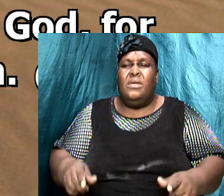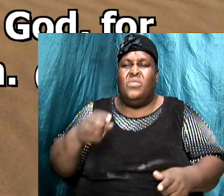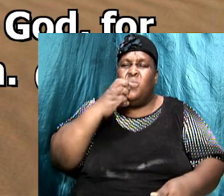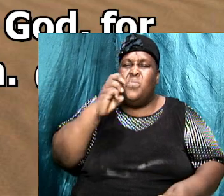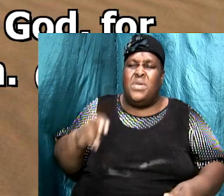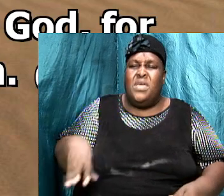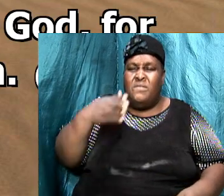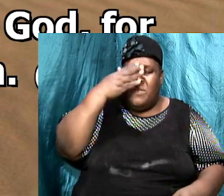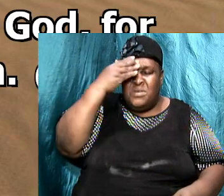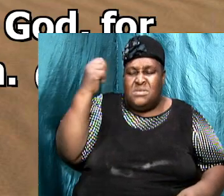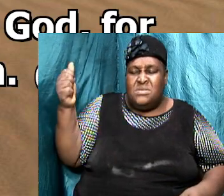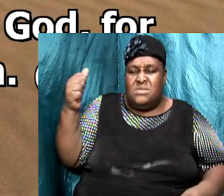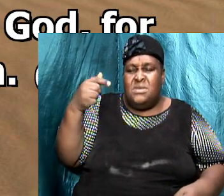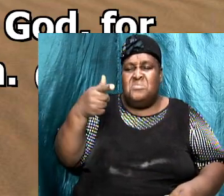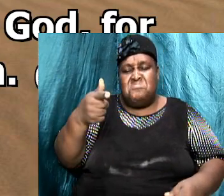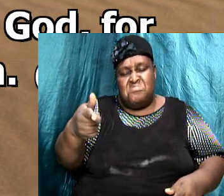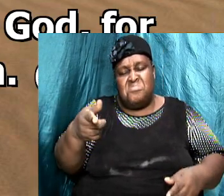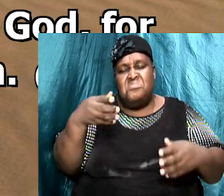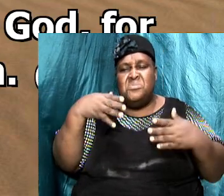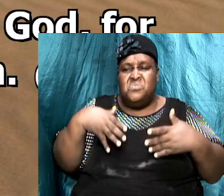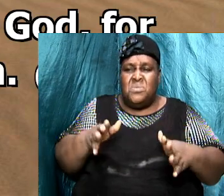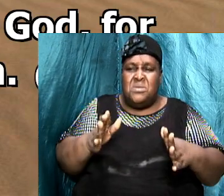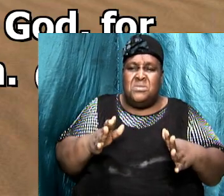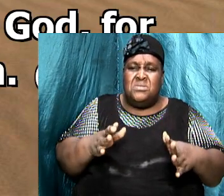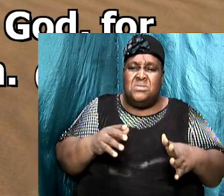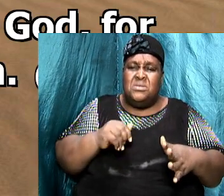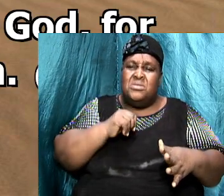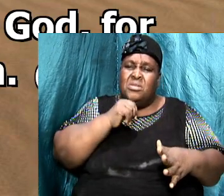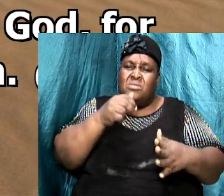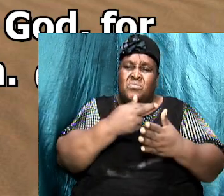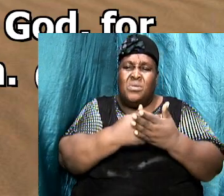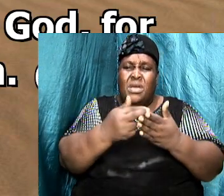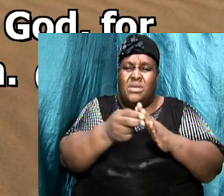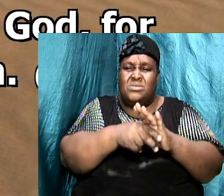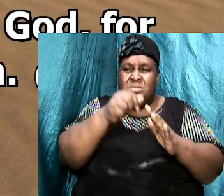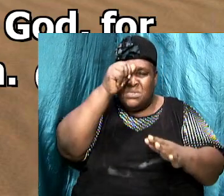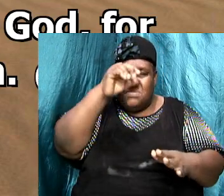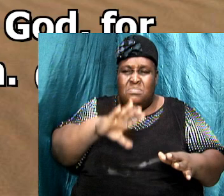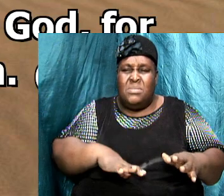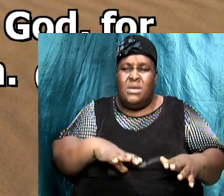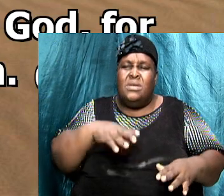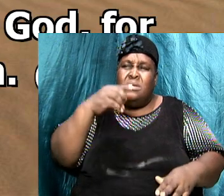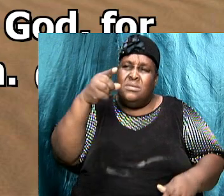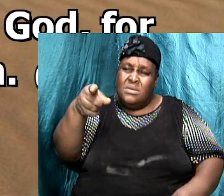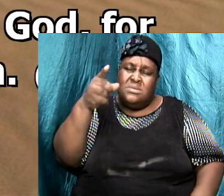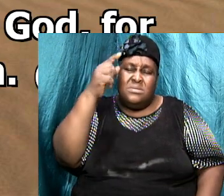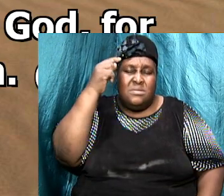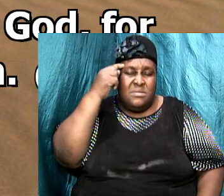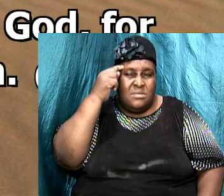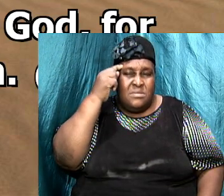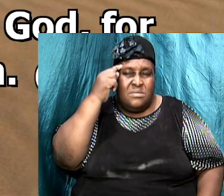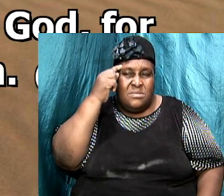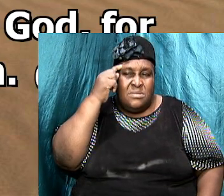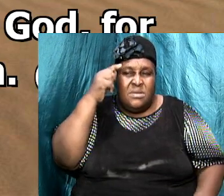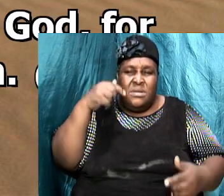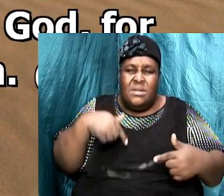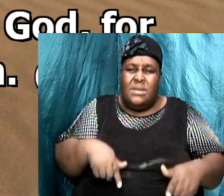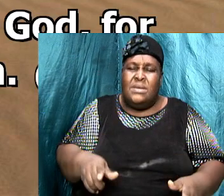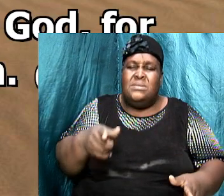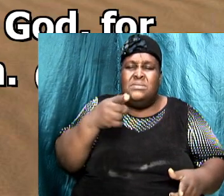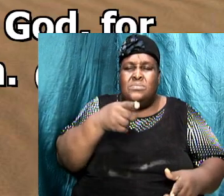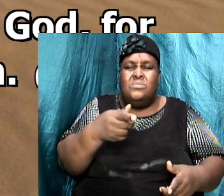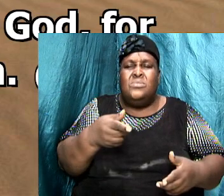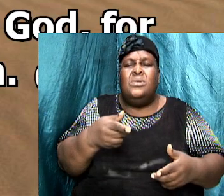Let the wicked forsake his way, and the unrighteous man his thoughts, and let